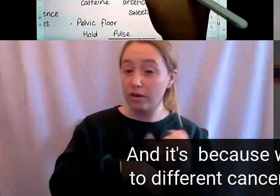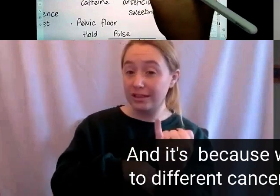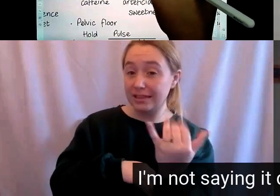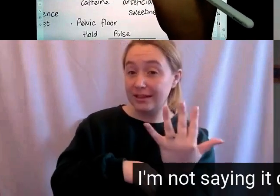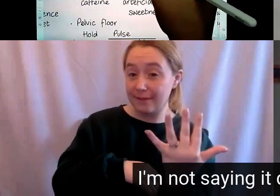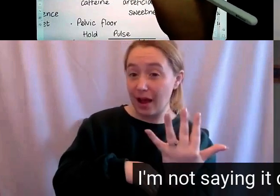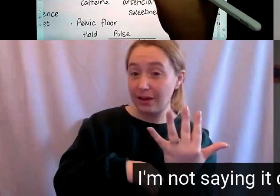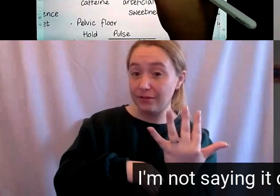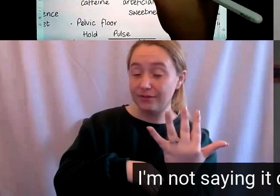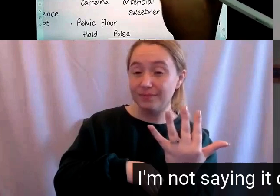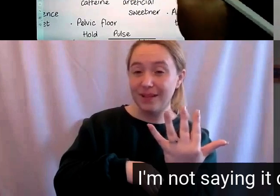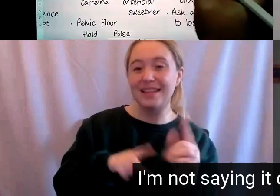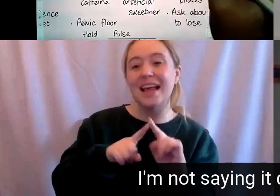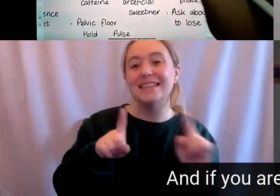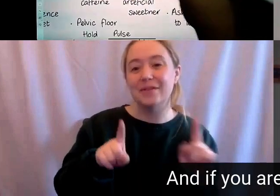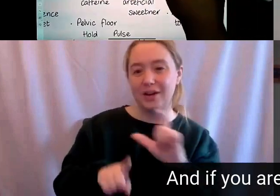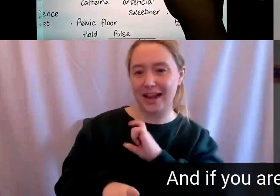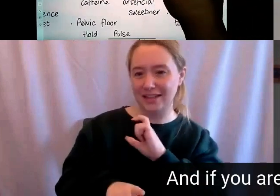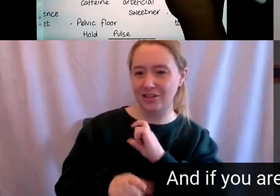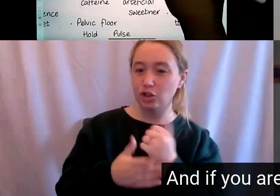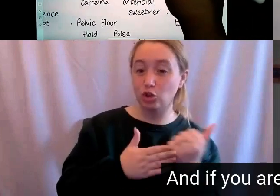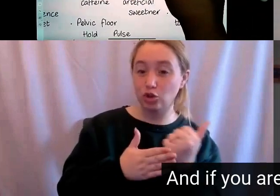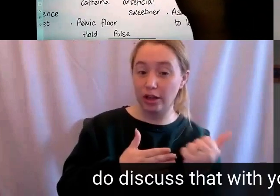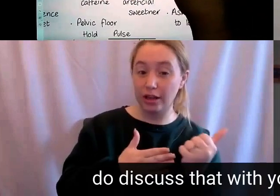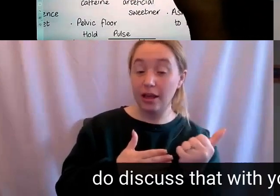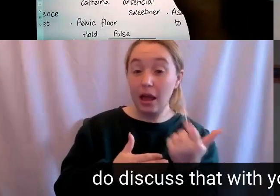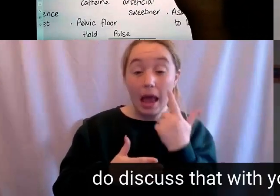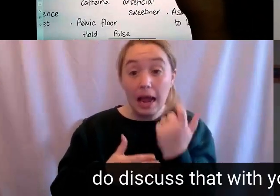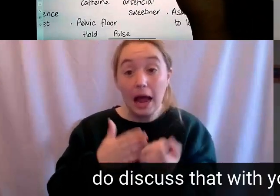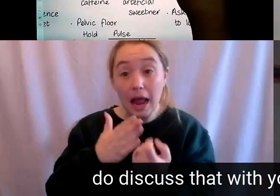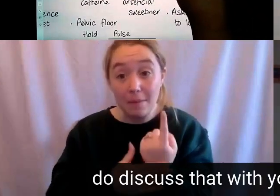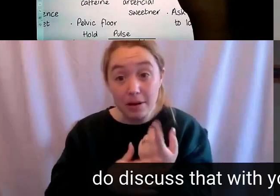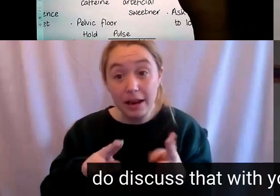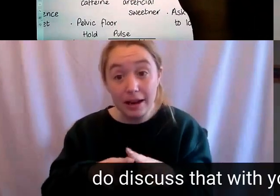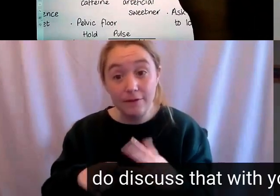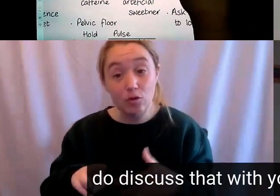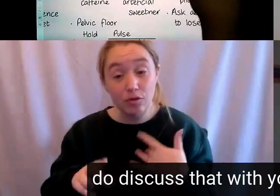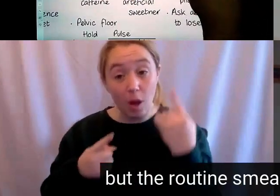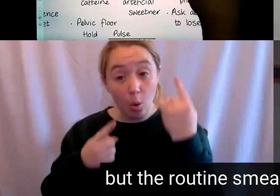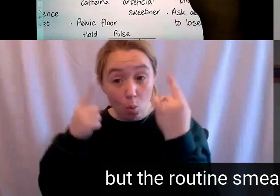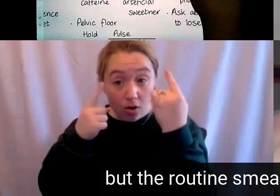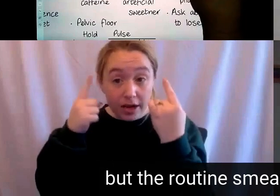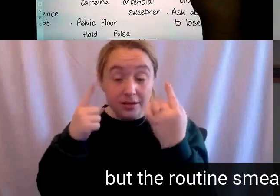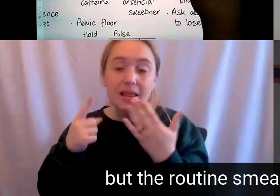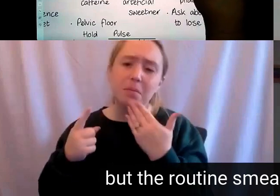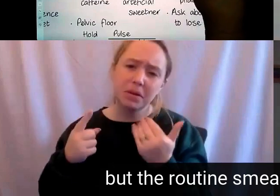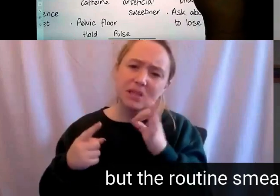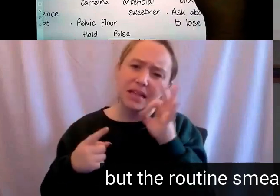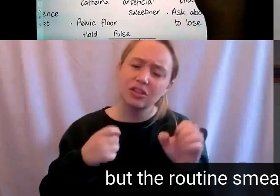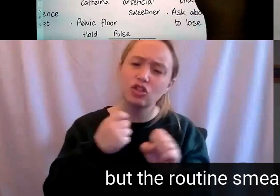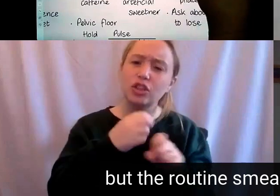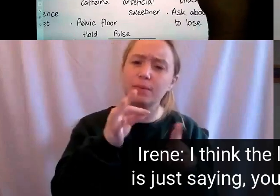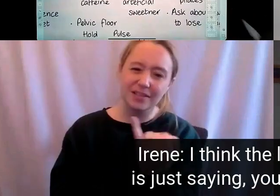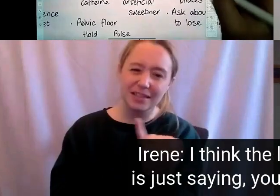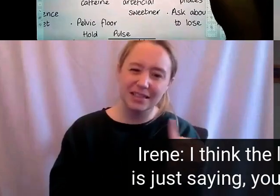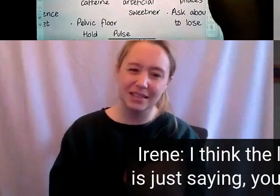that age. I'm not saying it doesn't happen. And if you are concerned, do discuss that with your doctor, of course, but the routine smearing is